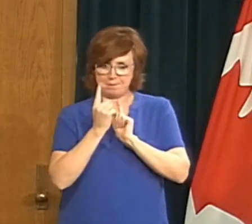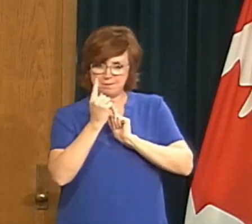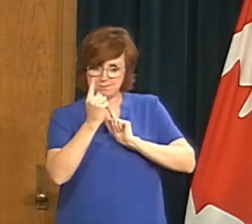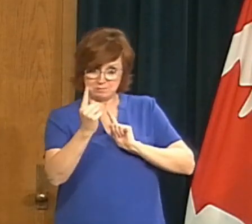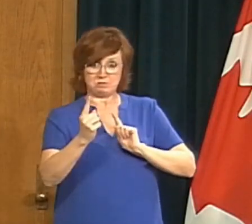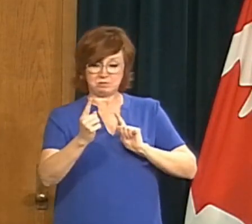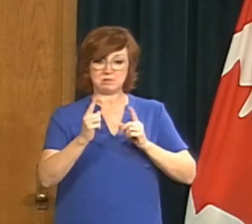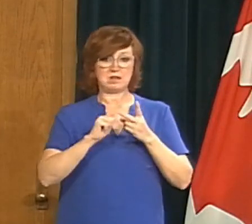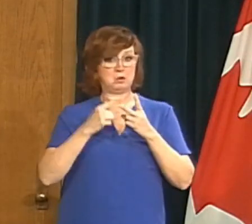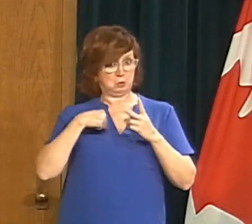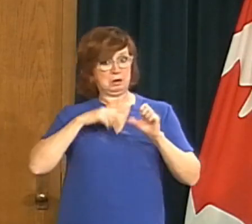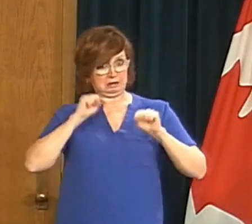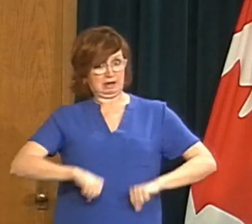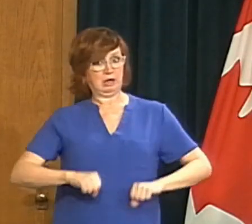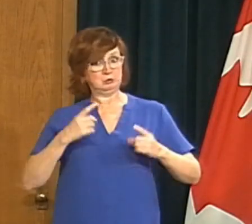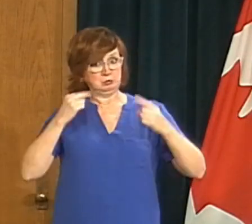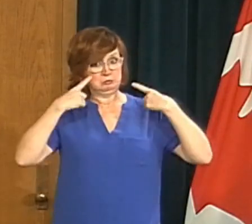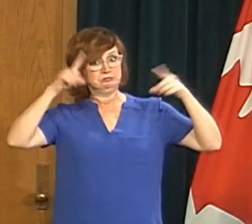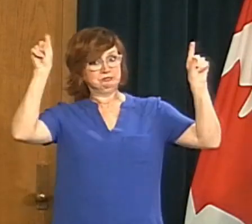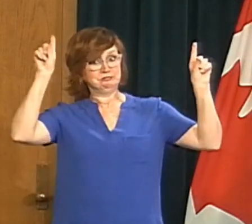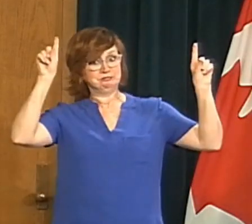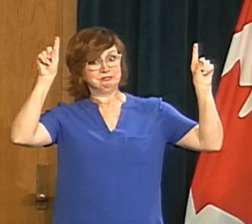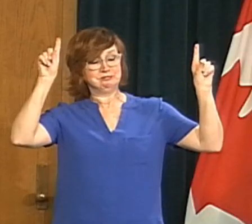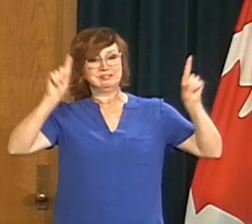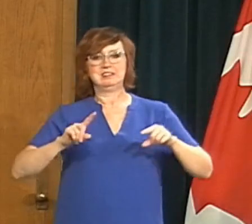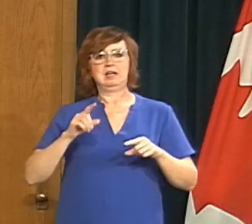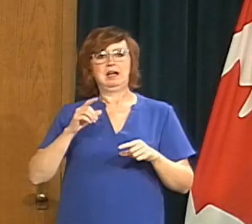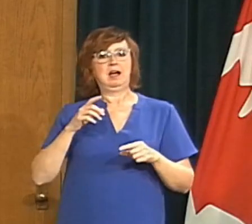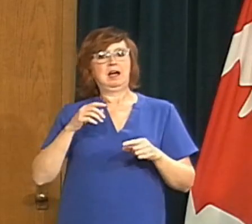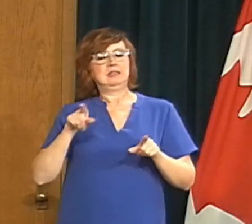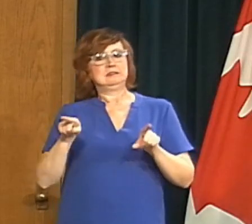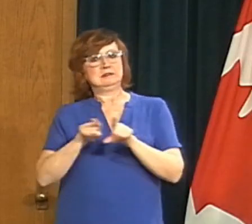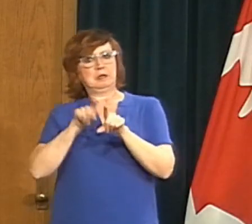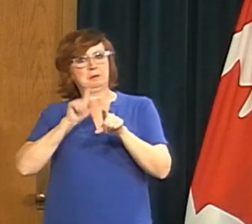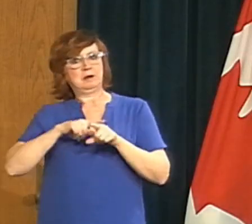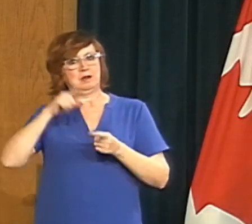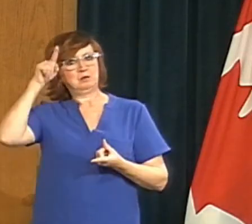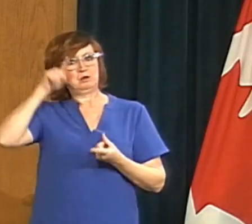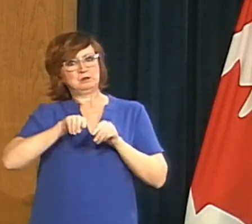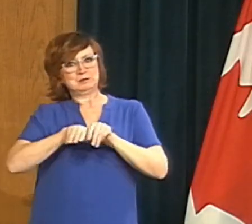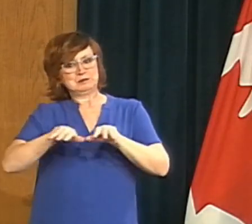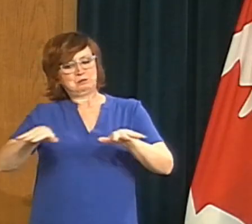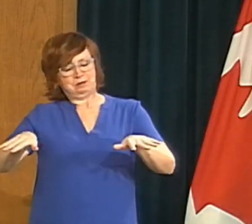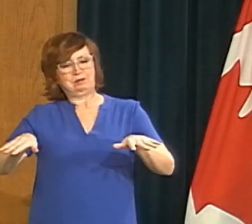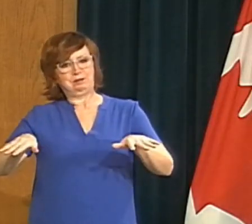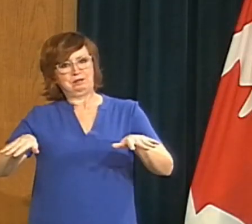reduce the spread of COVID-19. So as a province and individually,